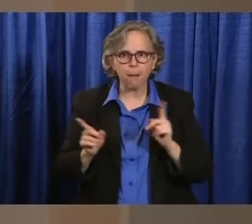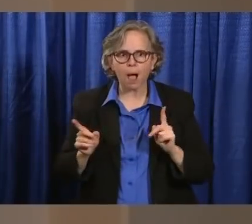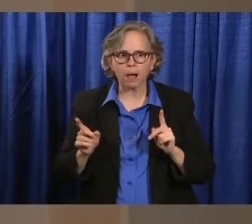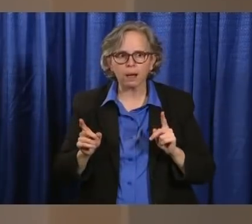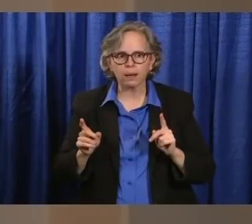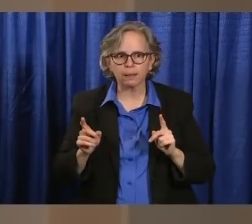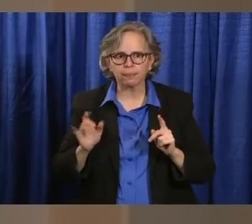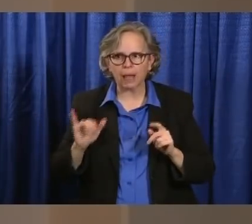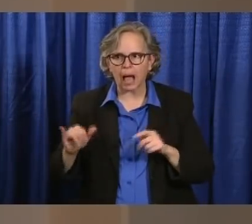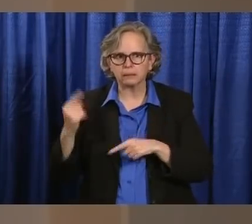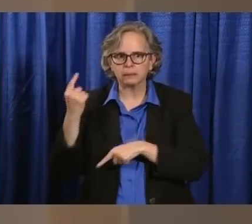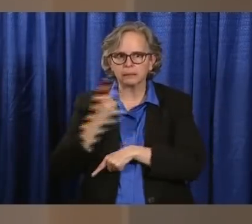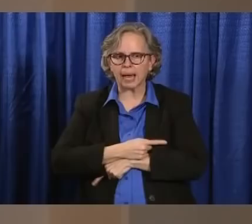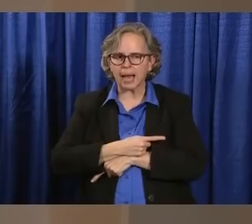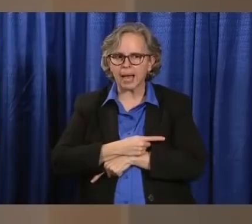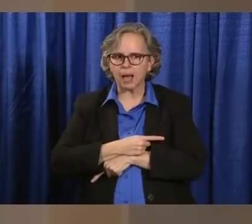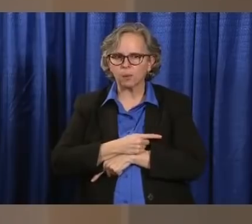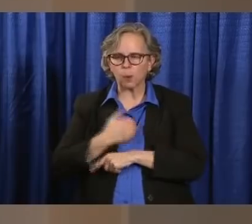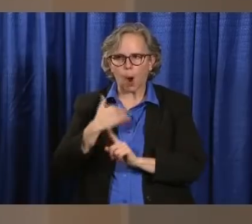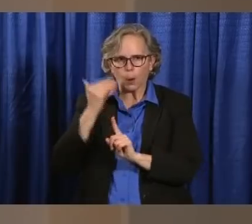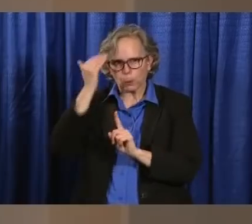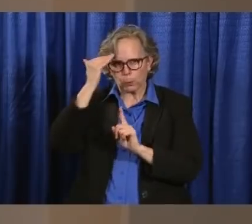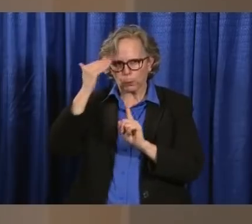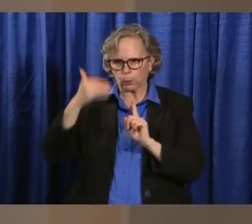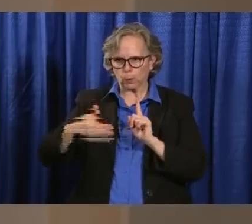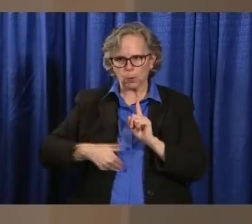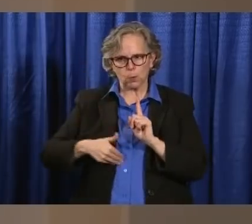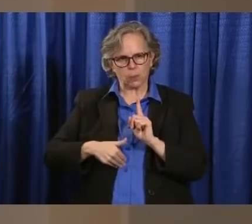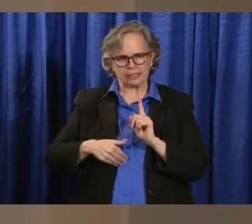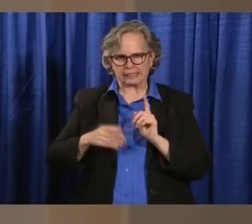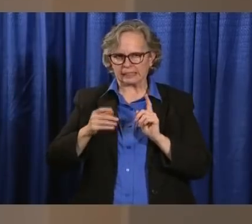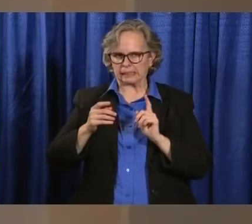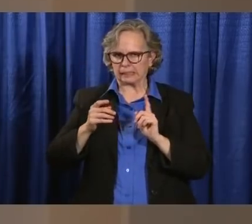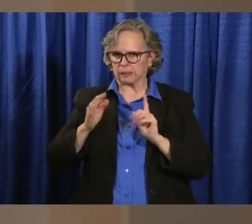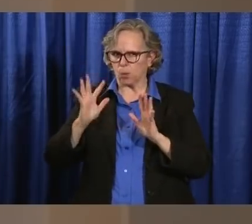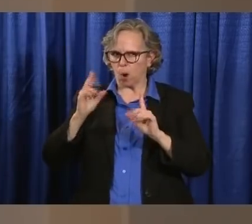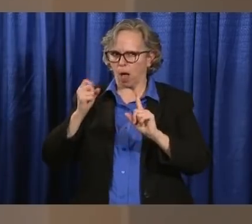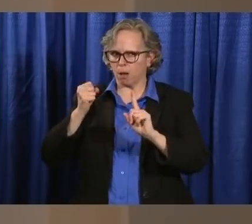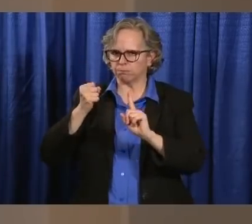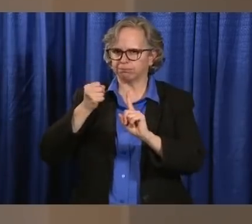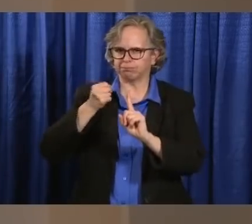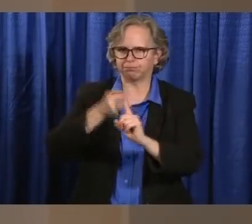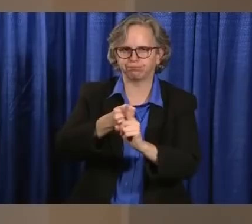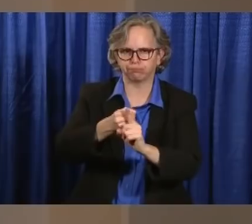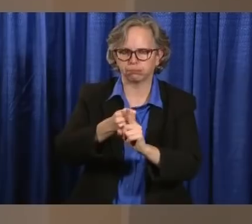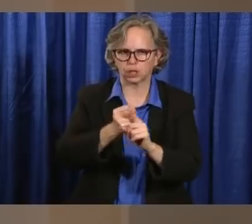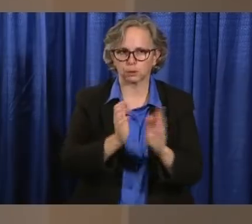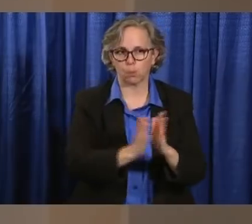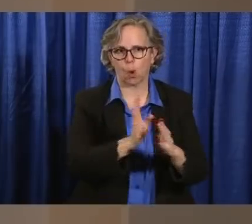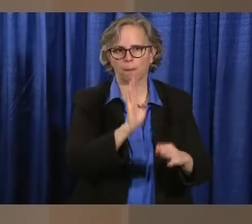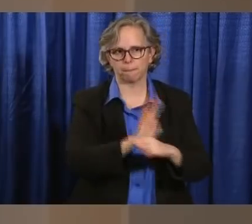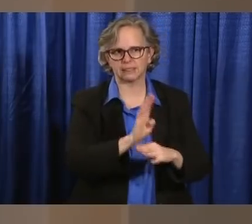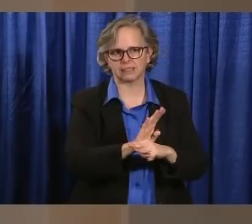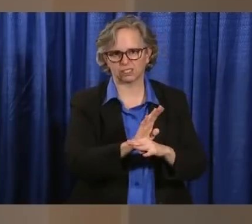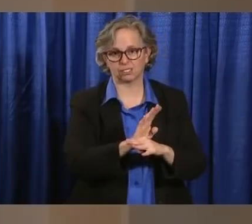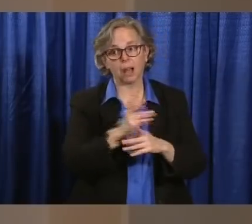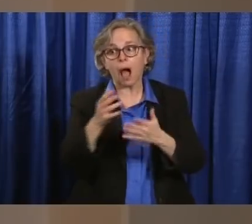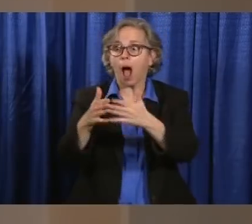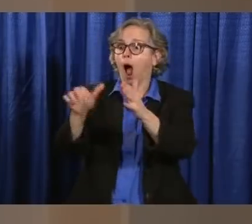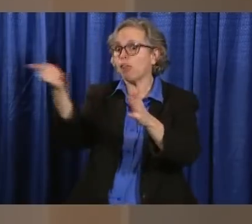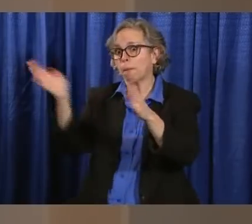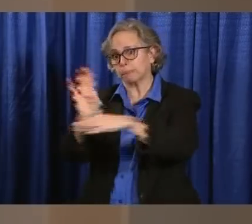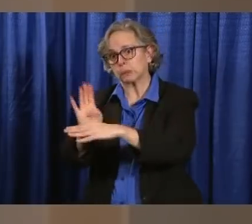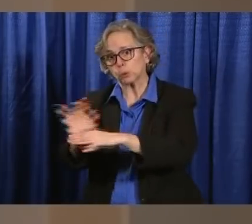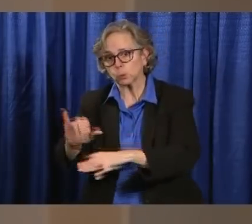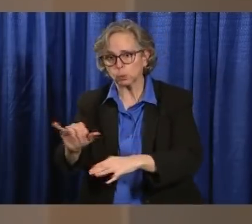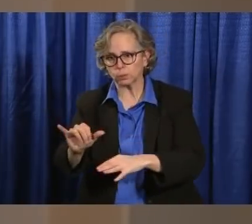that these decisions were going to affect small businesses and business in general in our economy. The coronavirus is not just a health